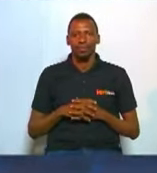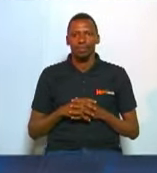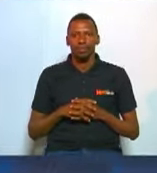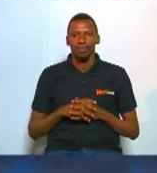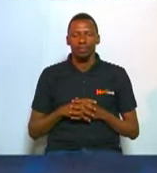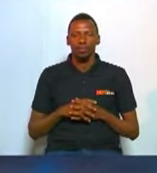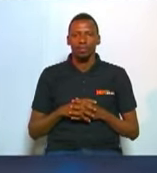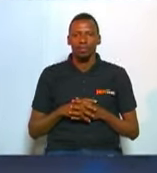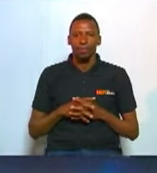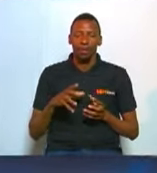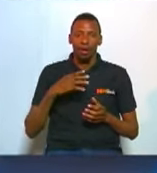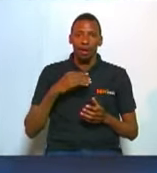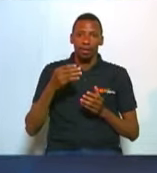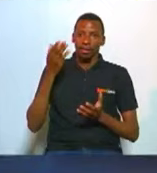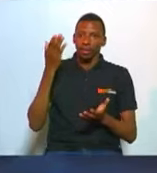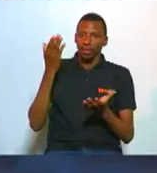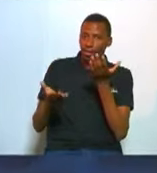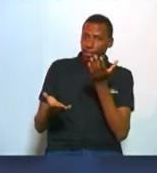And maybe